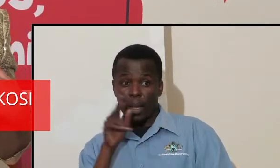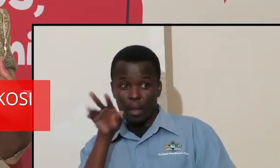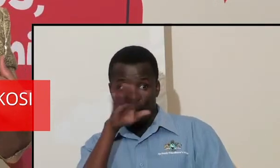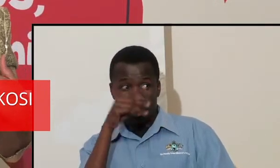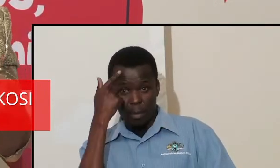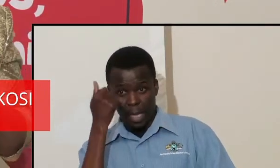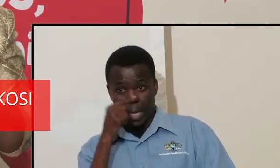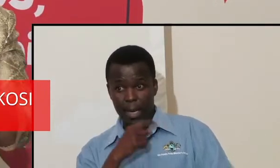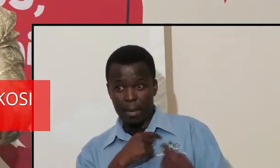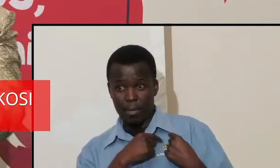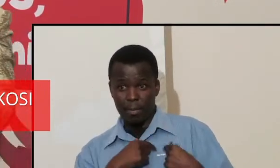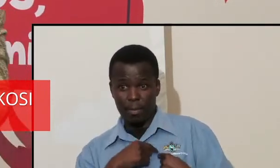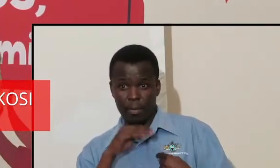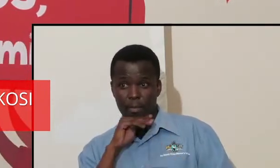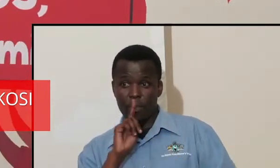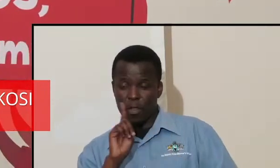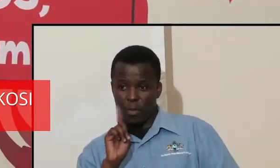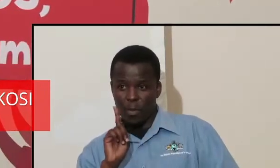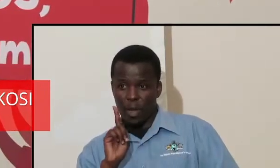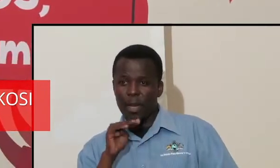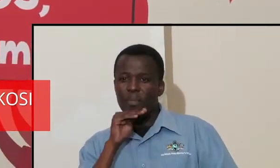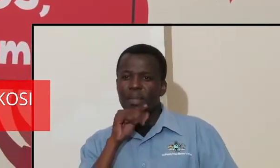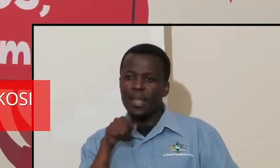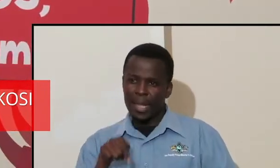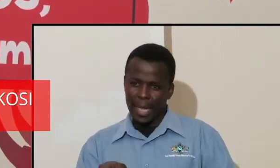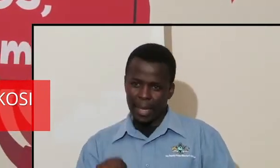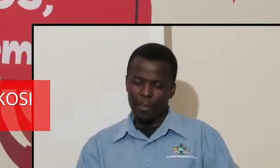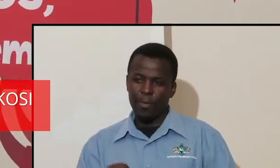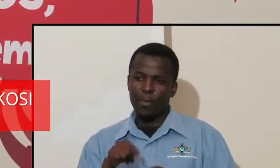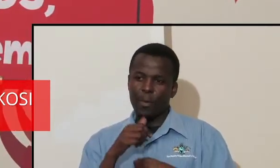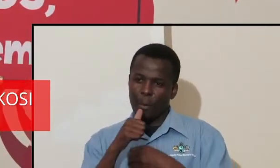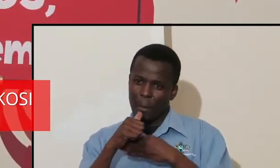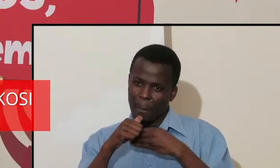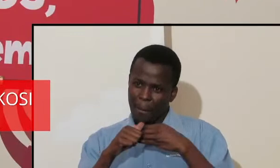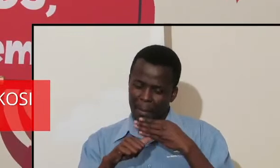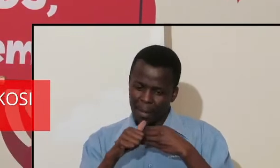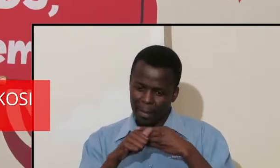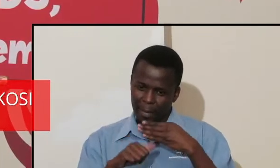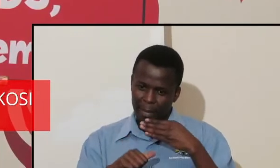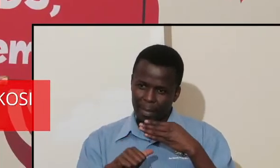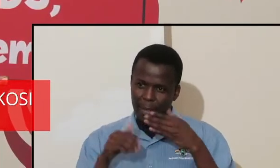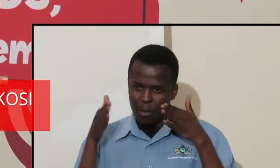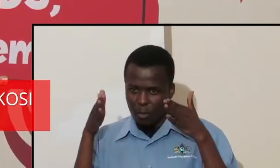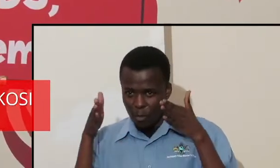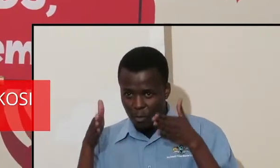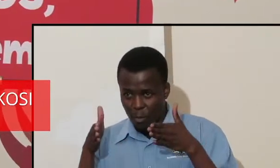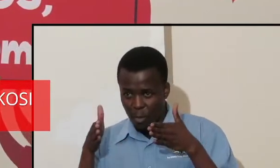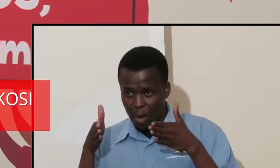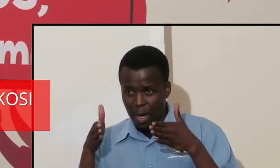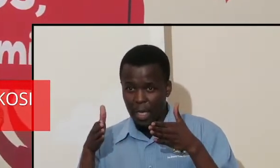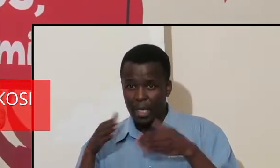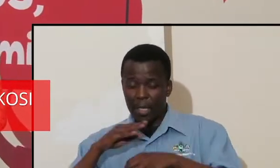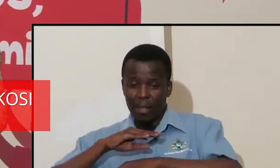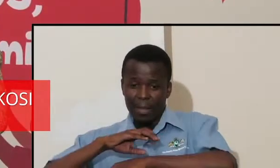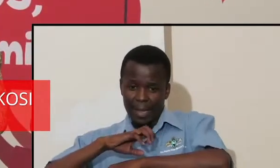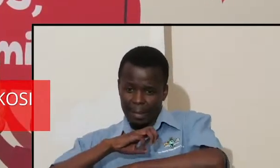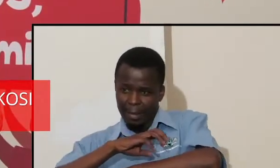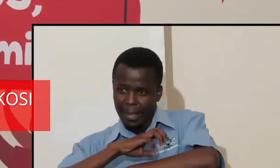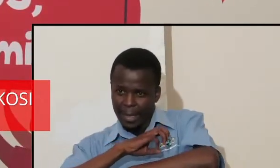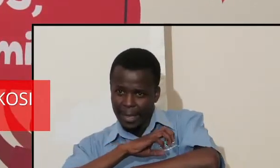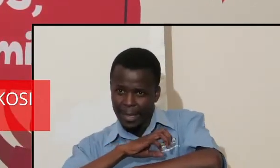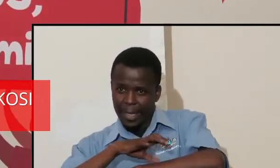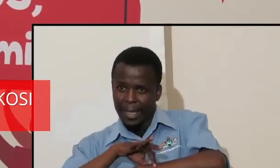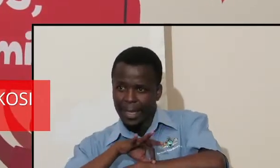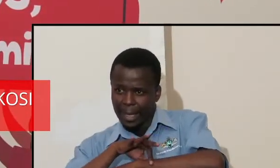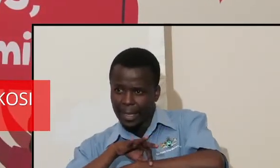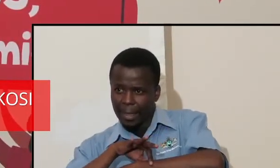means, but this is the month we look at issues of cancer. We look at